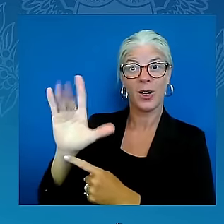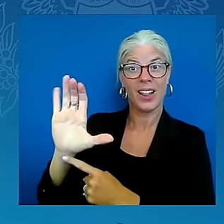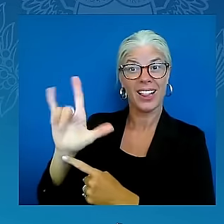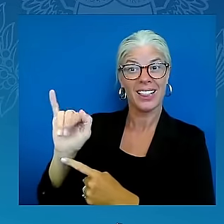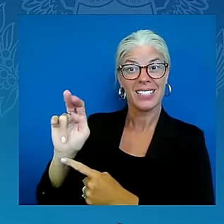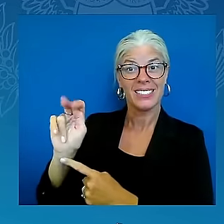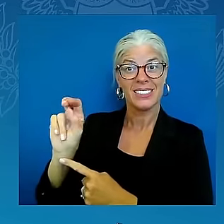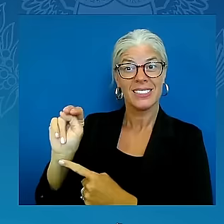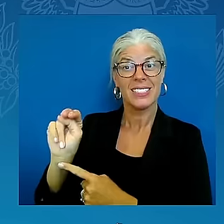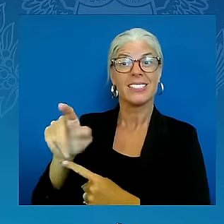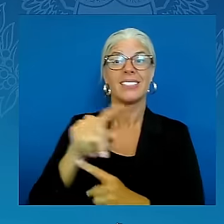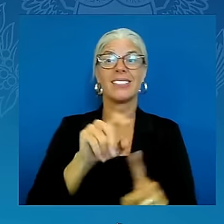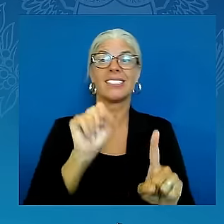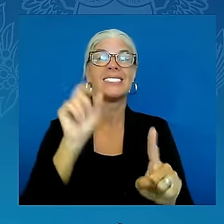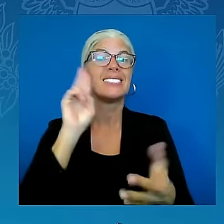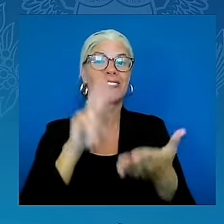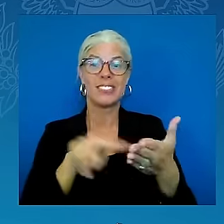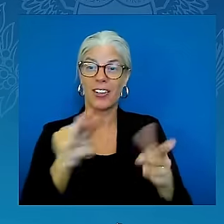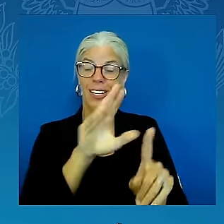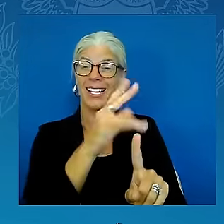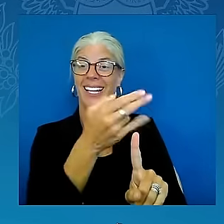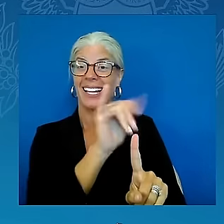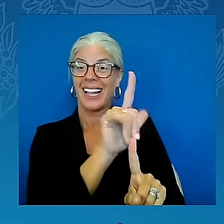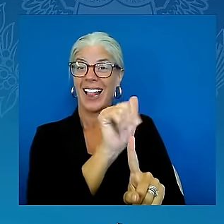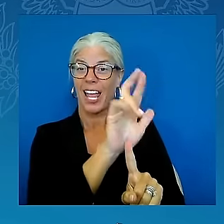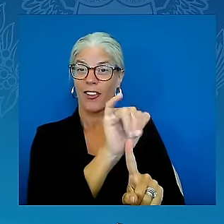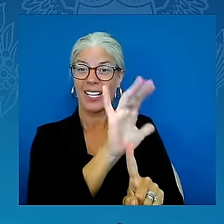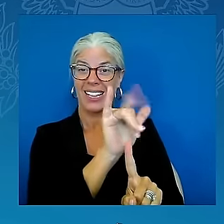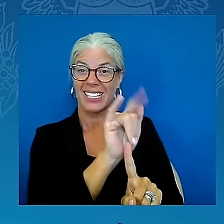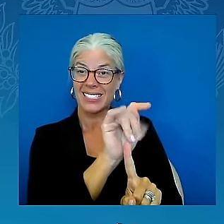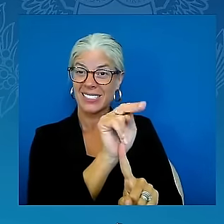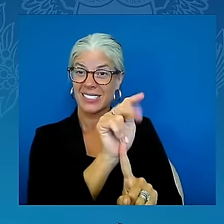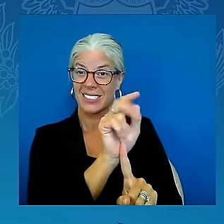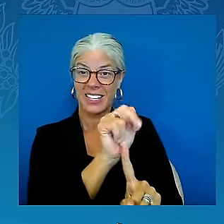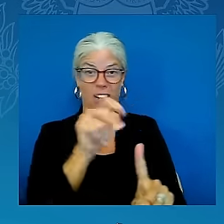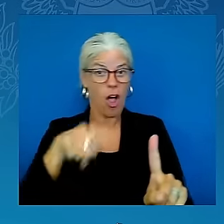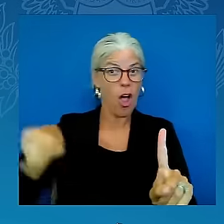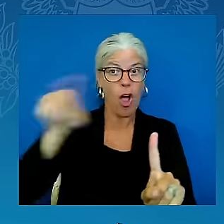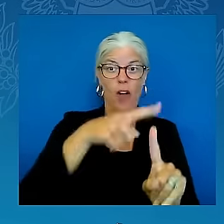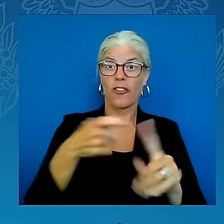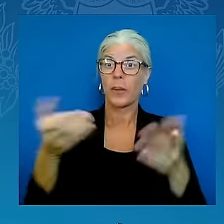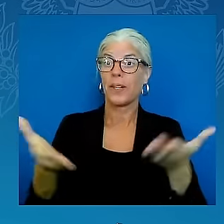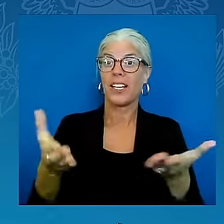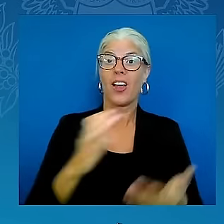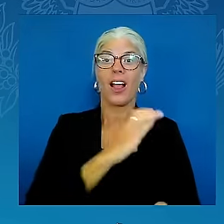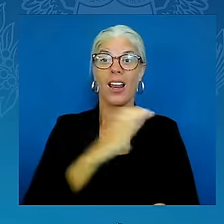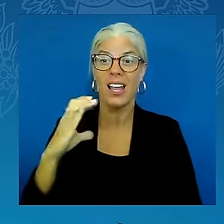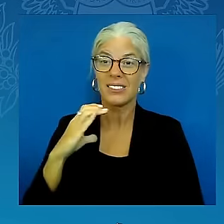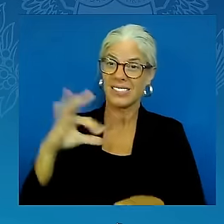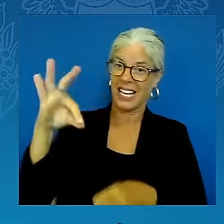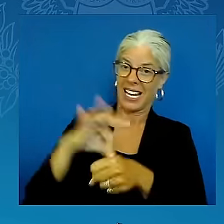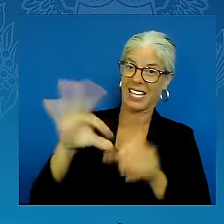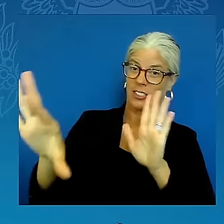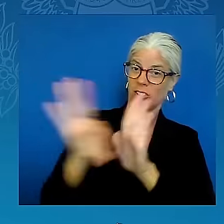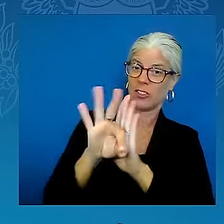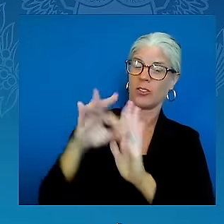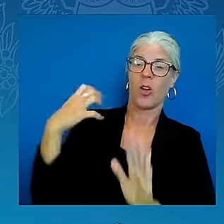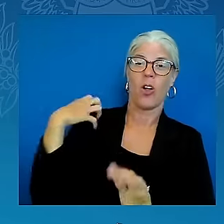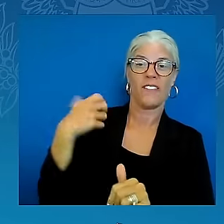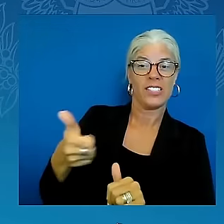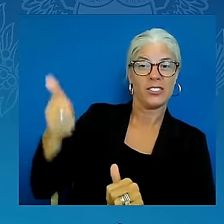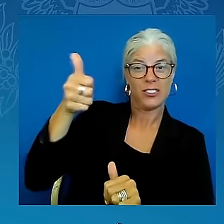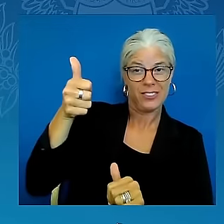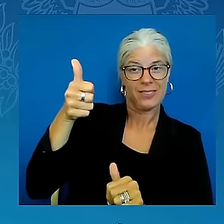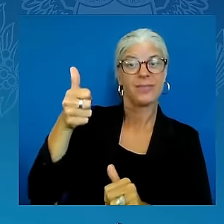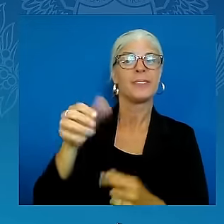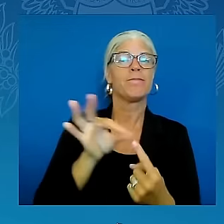the elected officials, and all of our distinguished guests, it is an honor, a true honor, to be